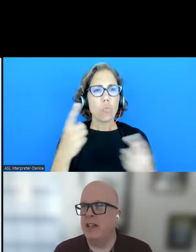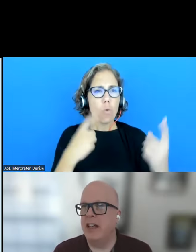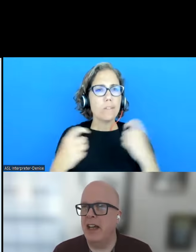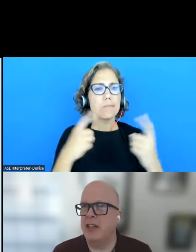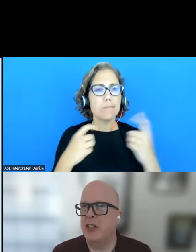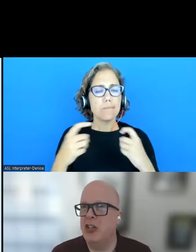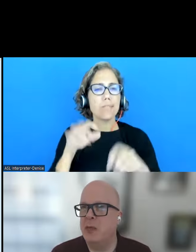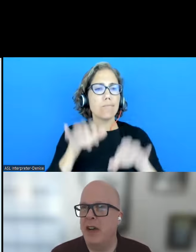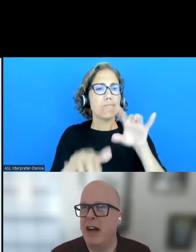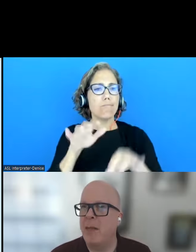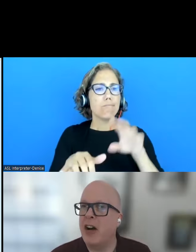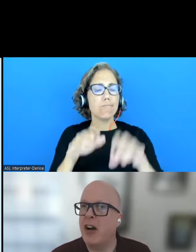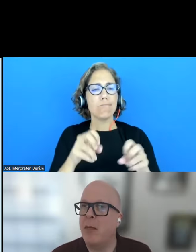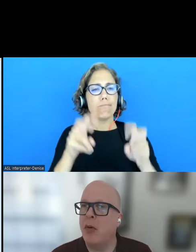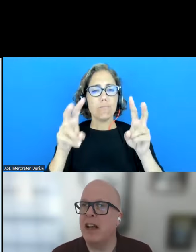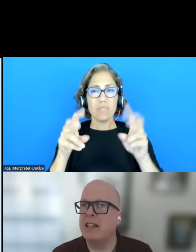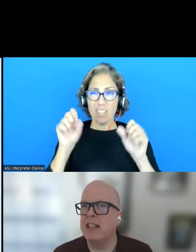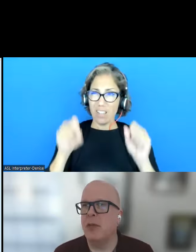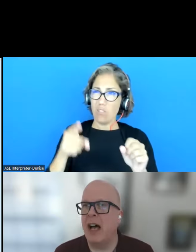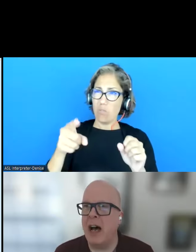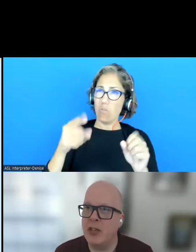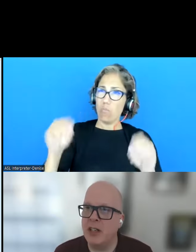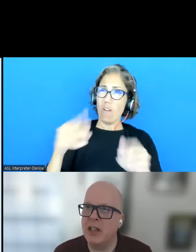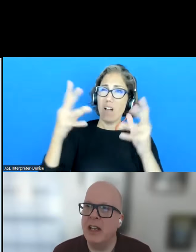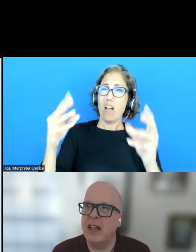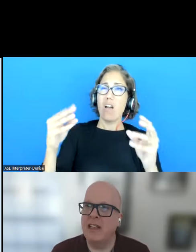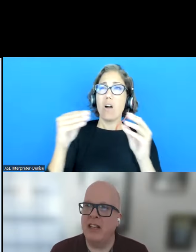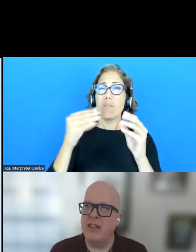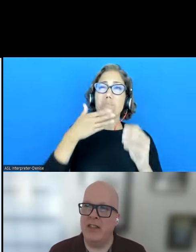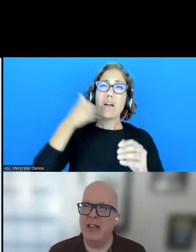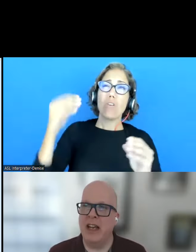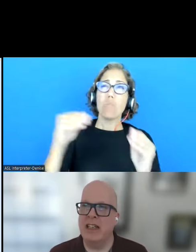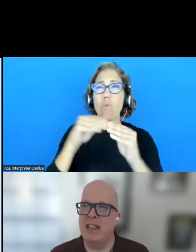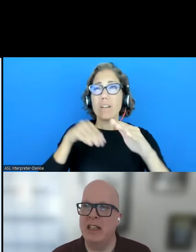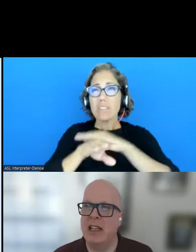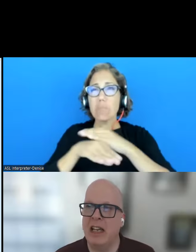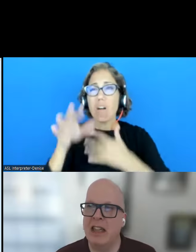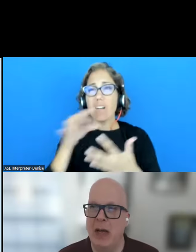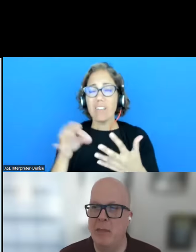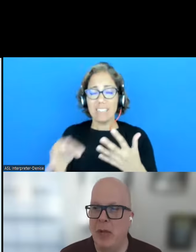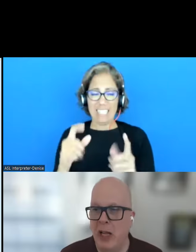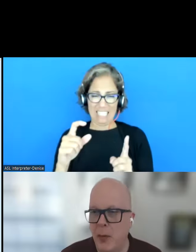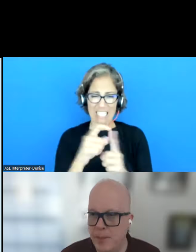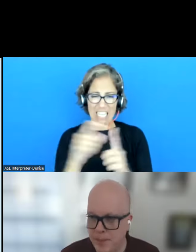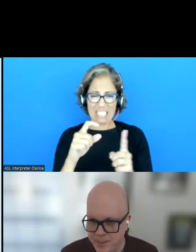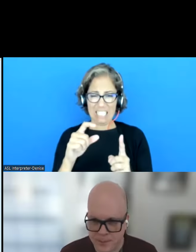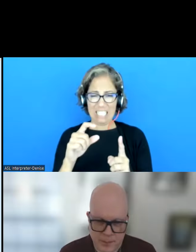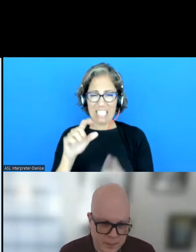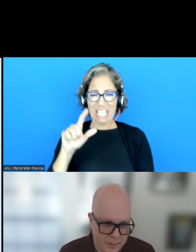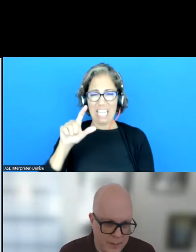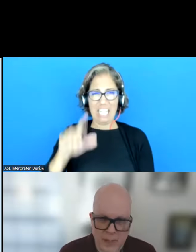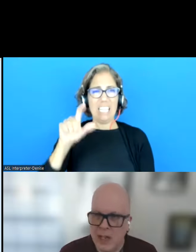first one says, could you provide a better, more accessible option instead of having text that says, click the button below?